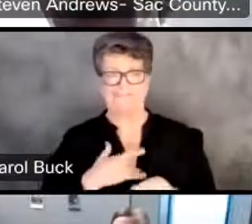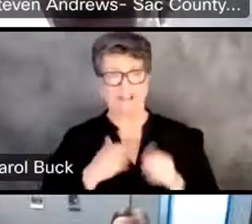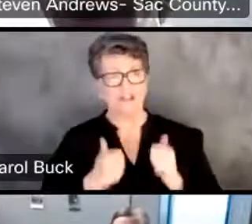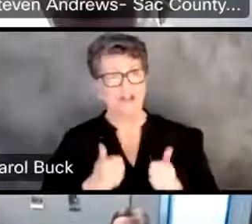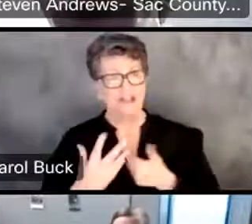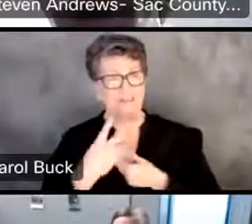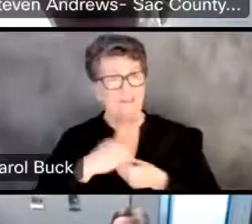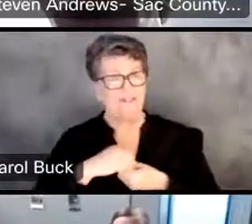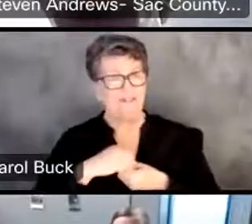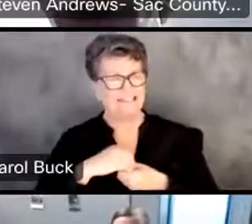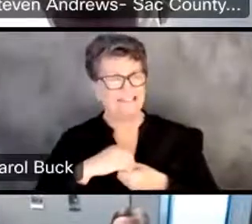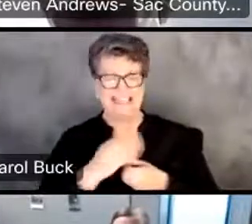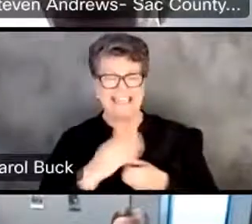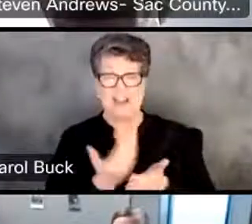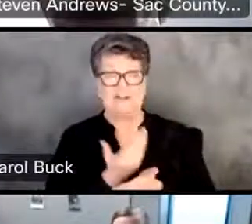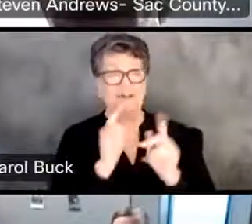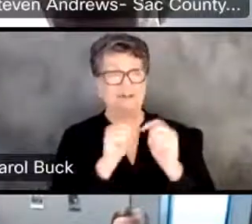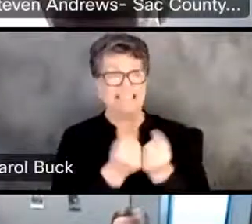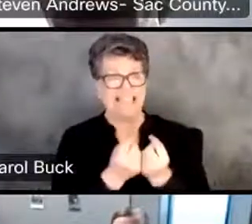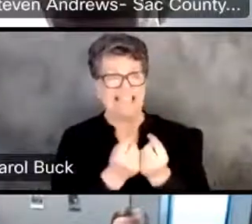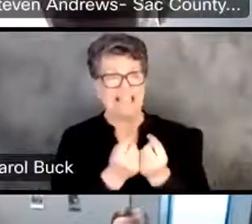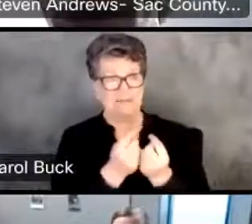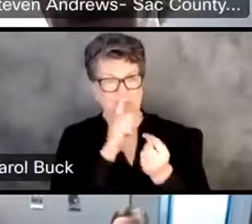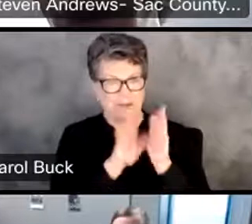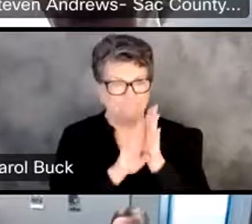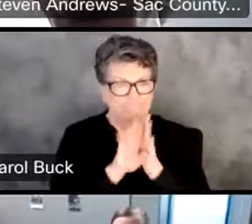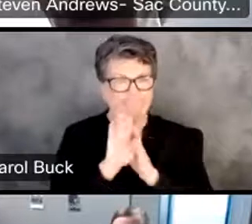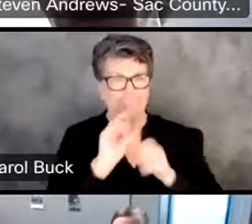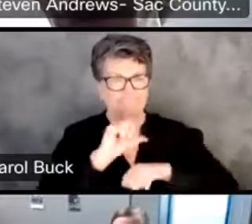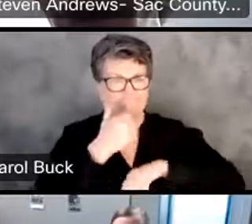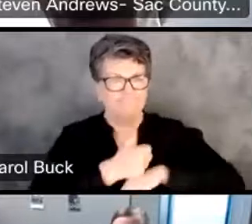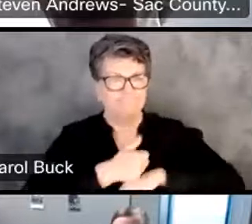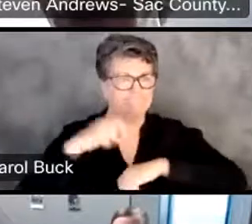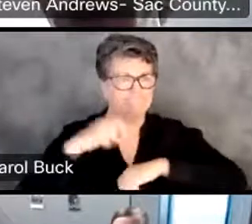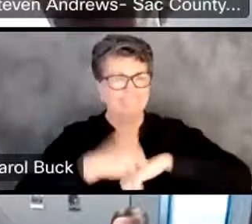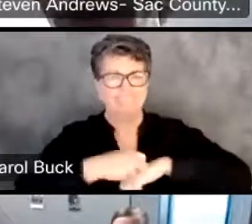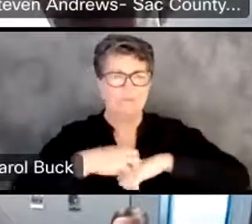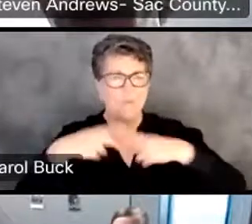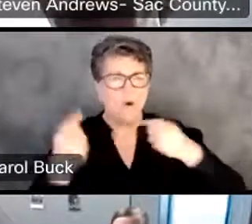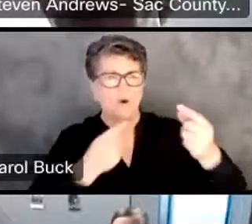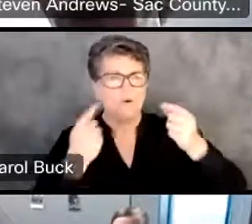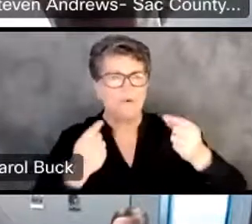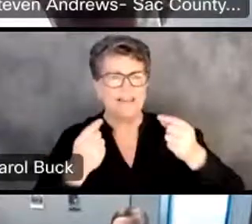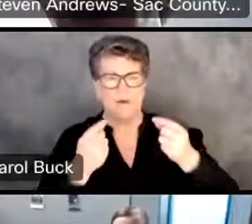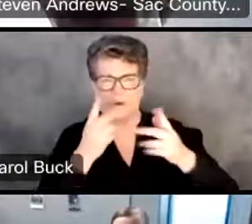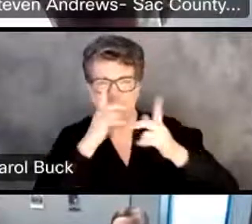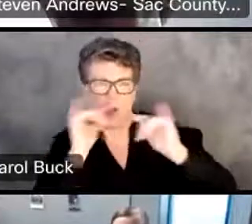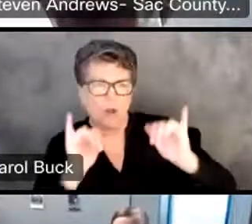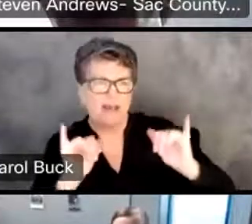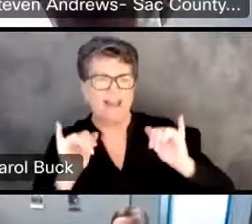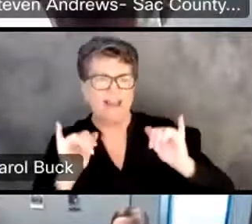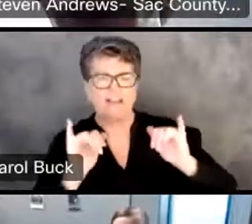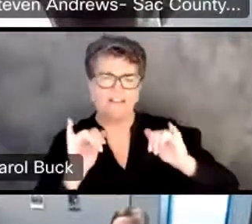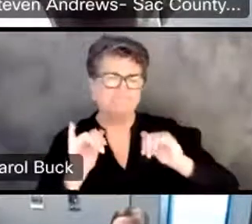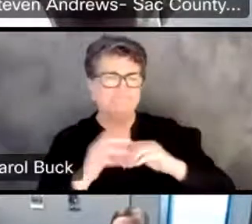a kind of a new team to kind of form it and cement of what we're going to be doing, what it should look like, kind